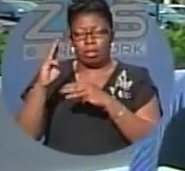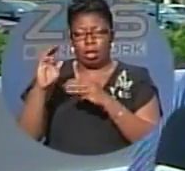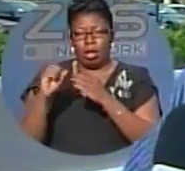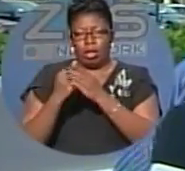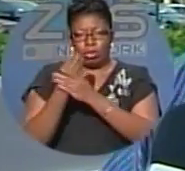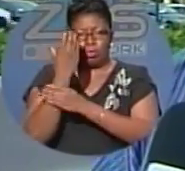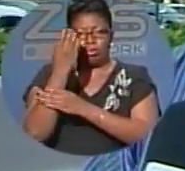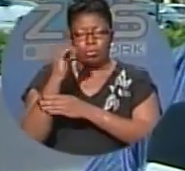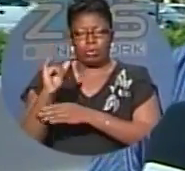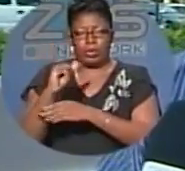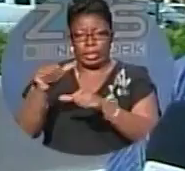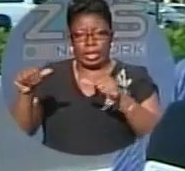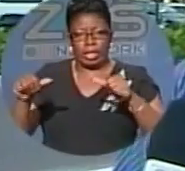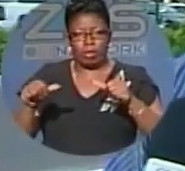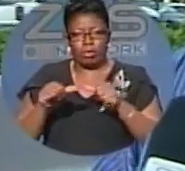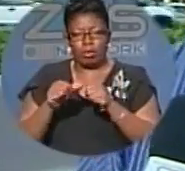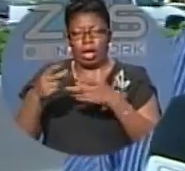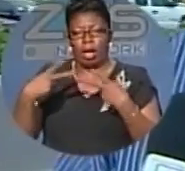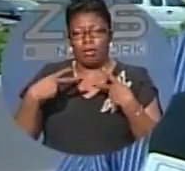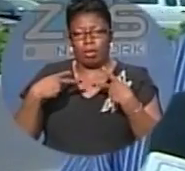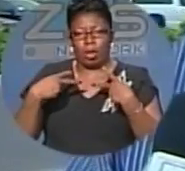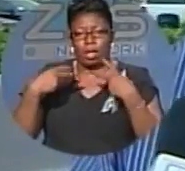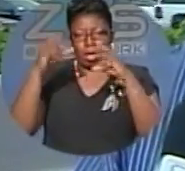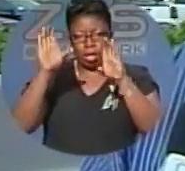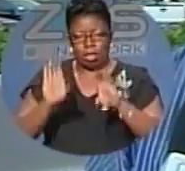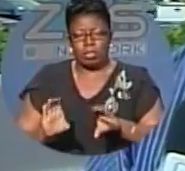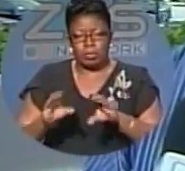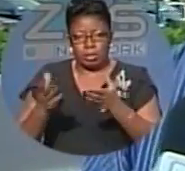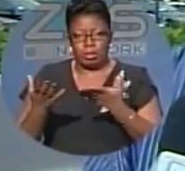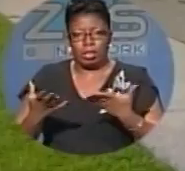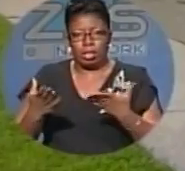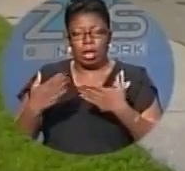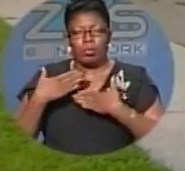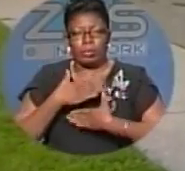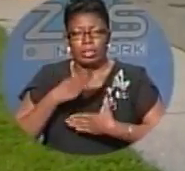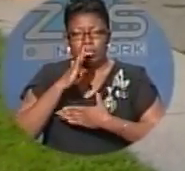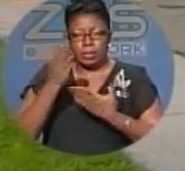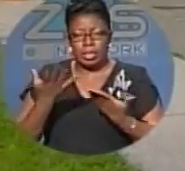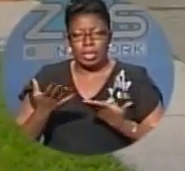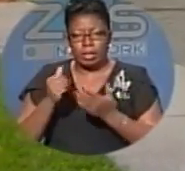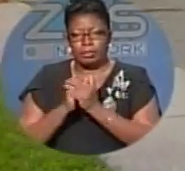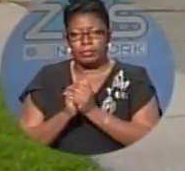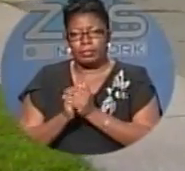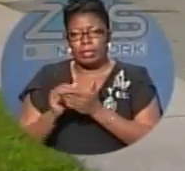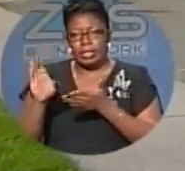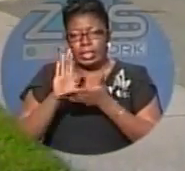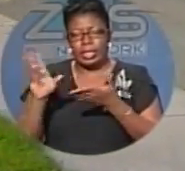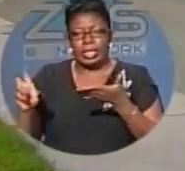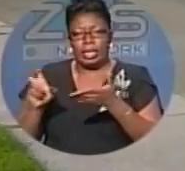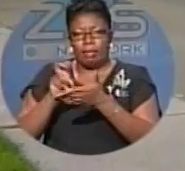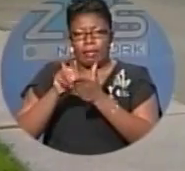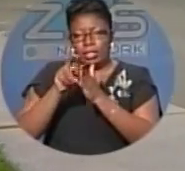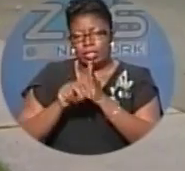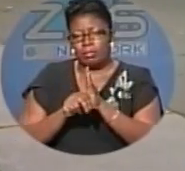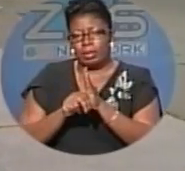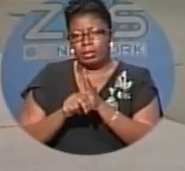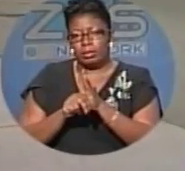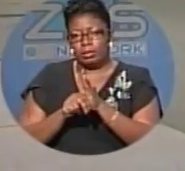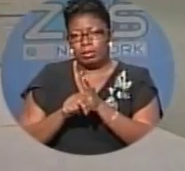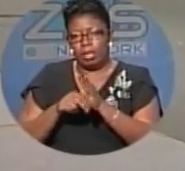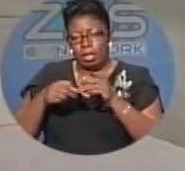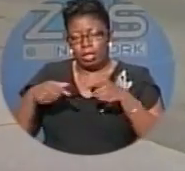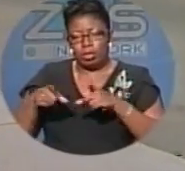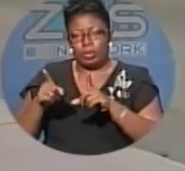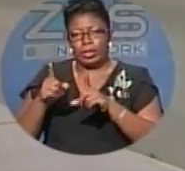lot of patrons and customers in this area, so we're real pleased to be here. The center's investment comes during a slow